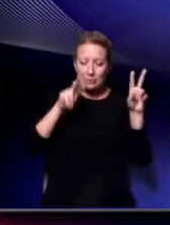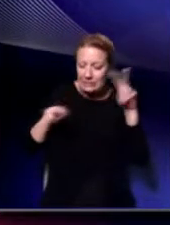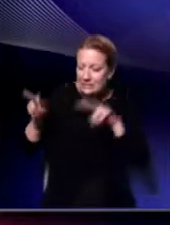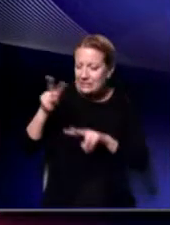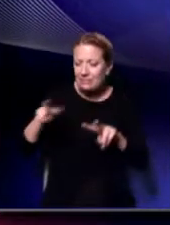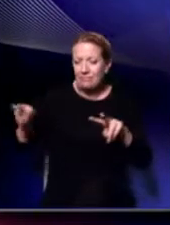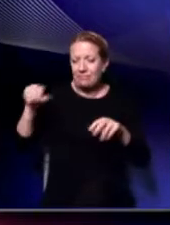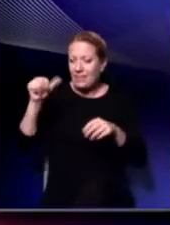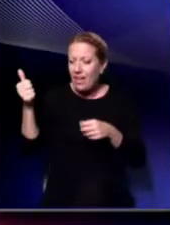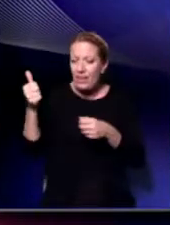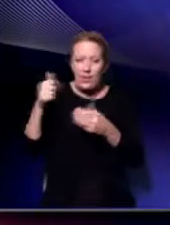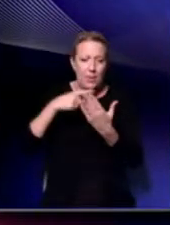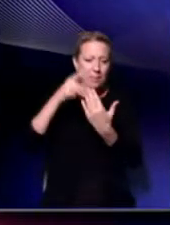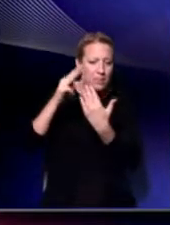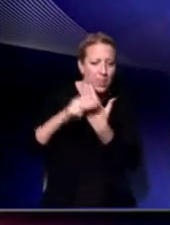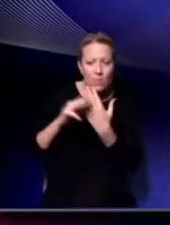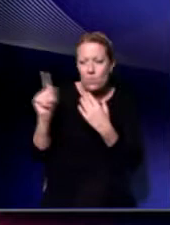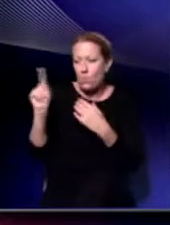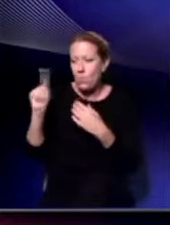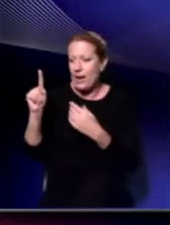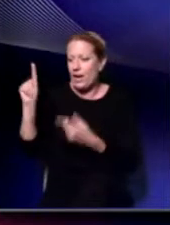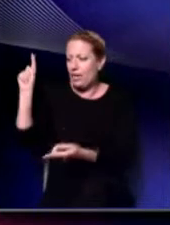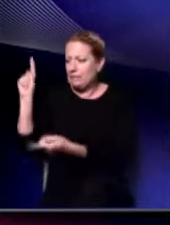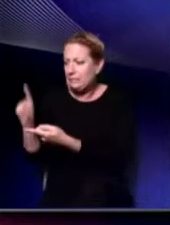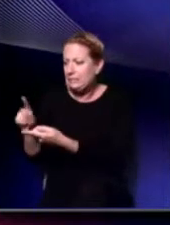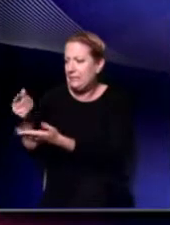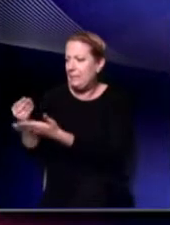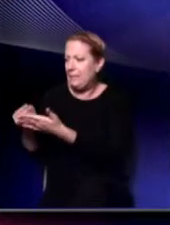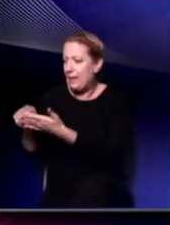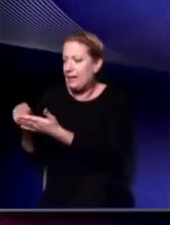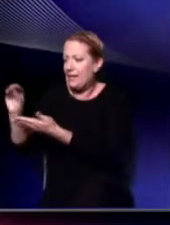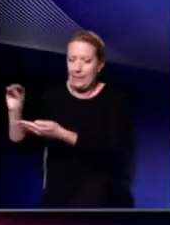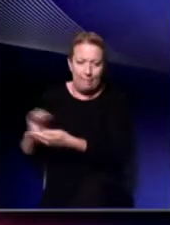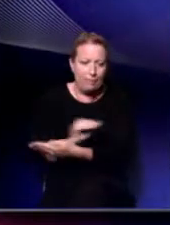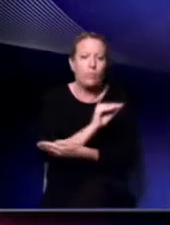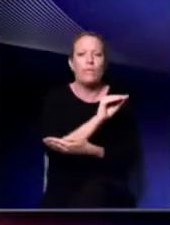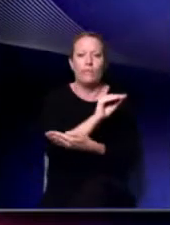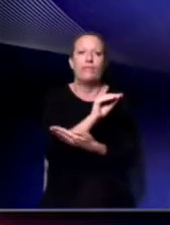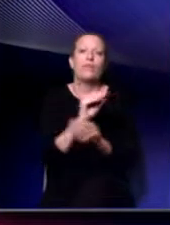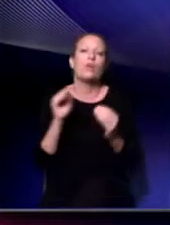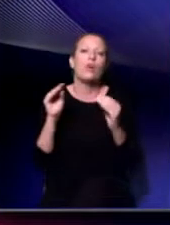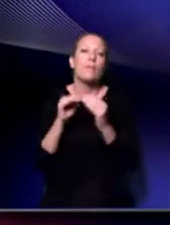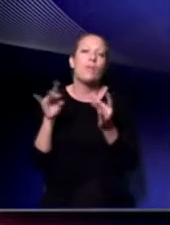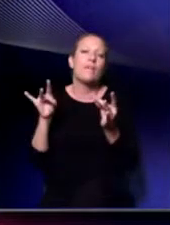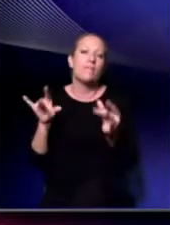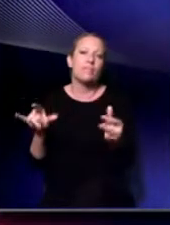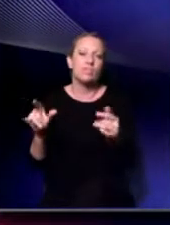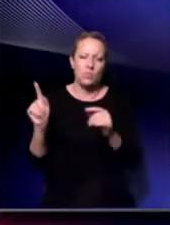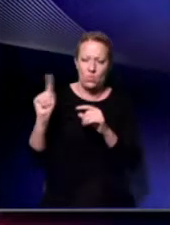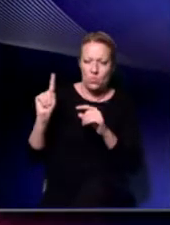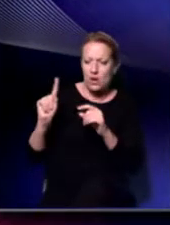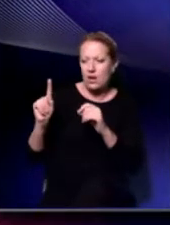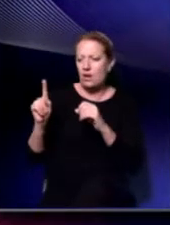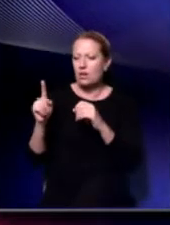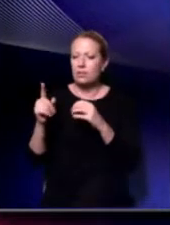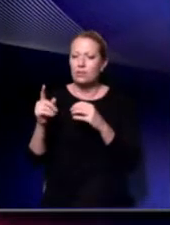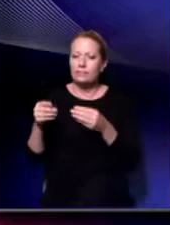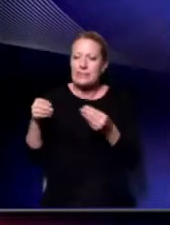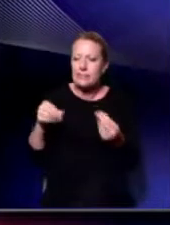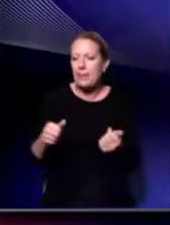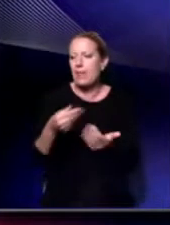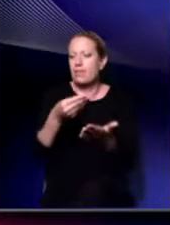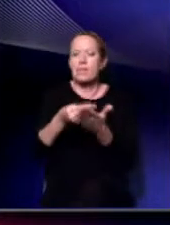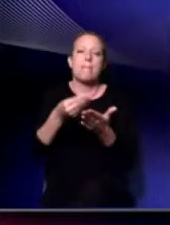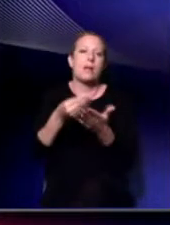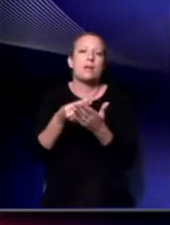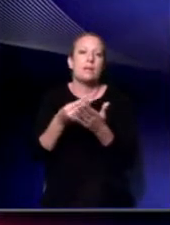see where we can be more effective and more efficient in our use of current resources.